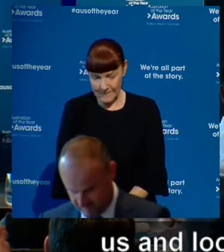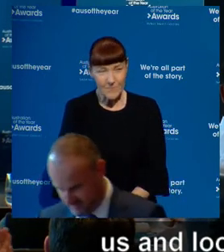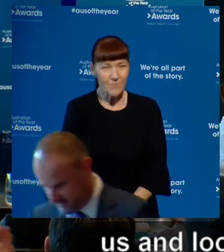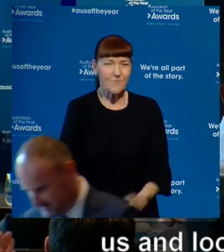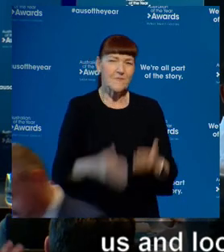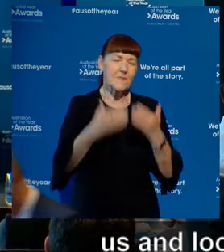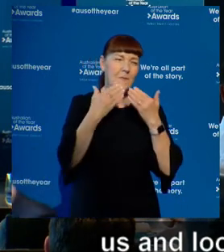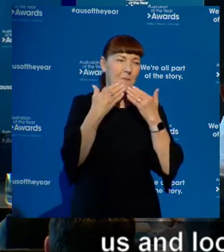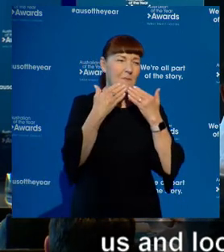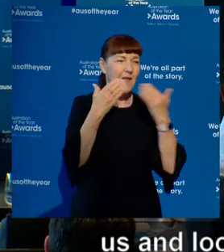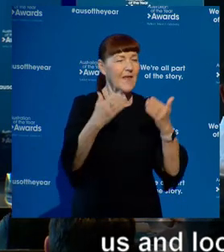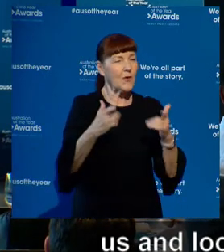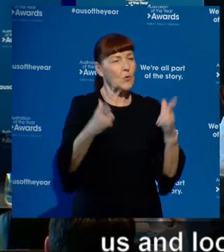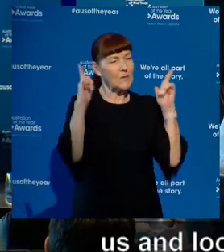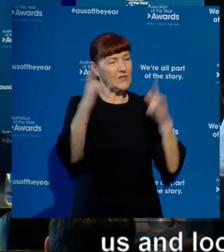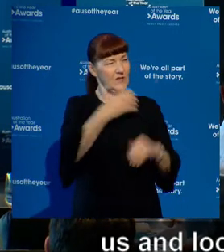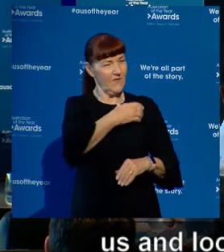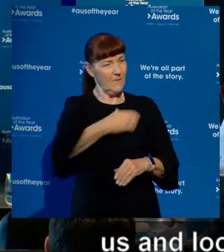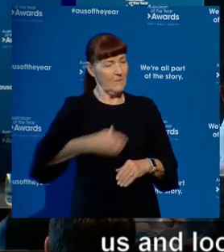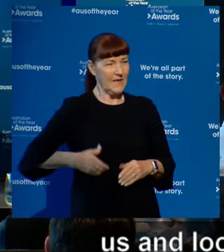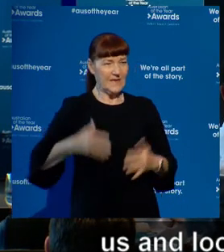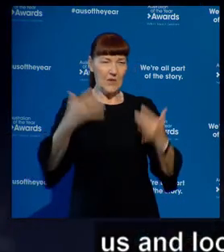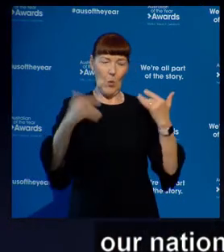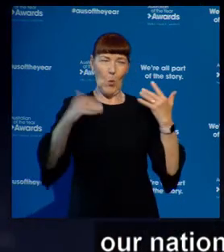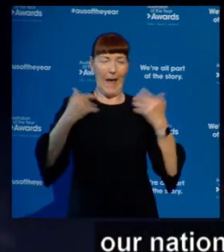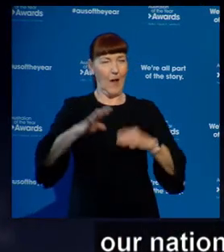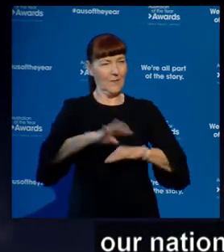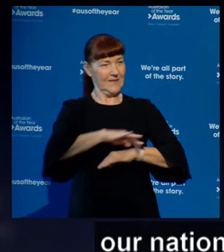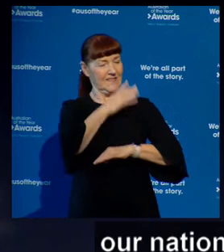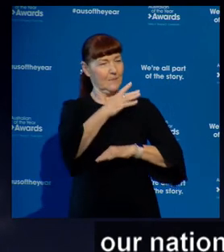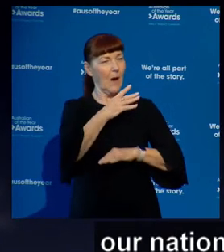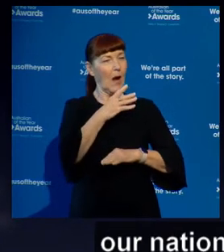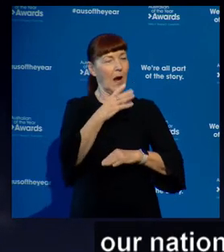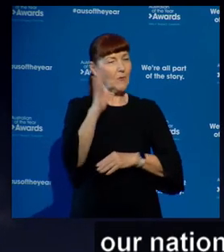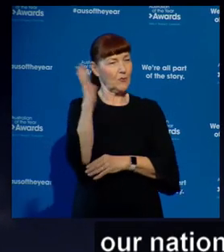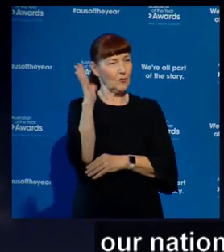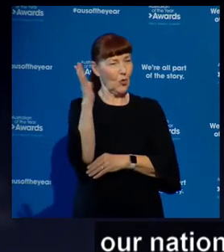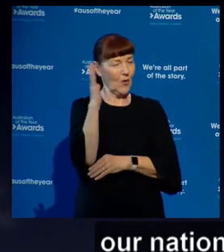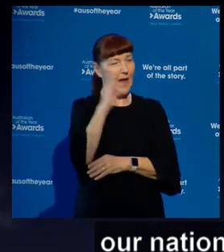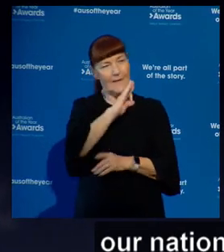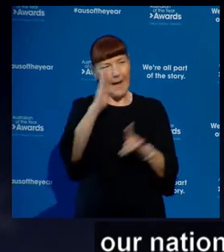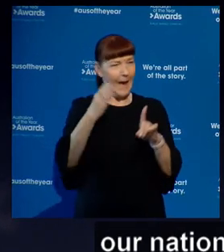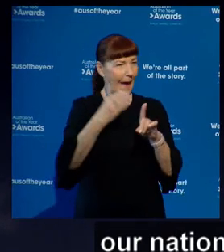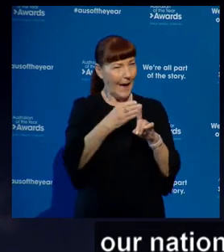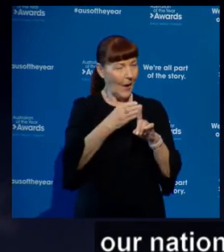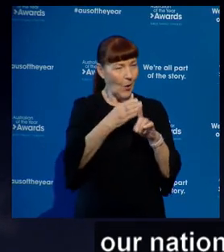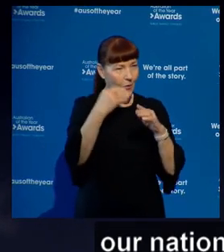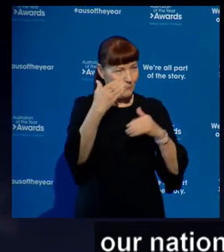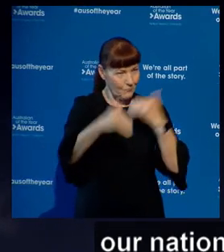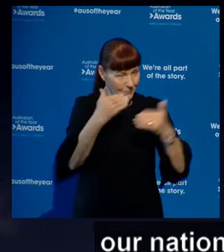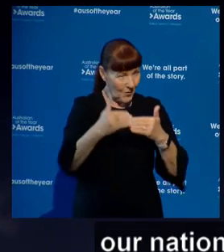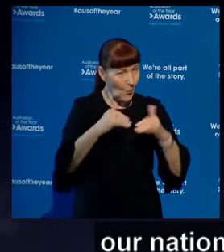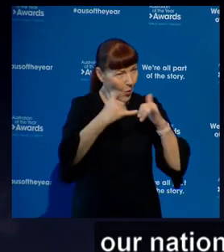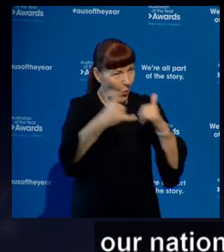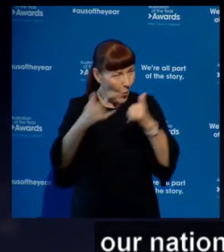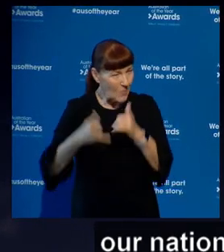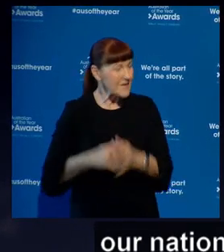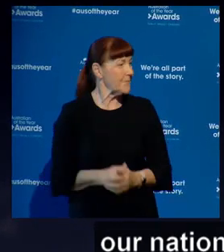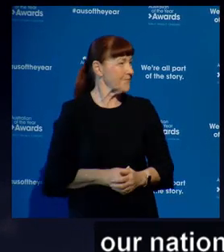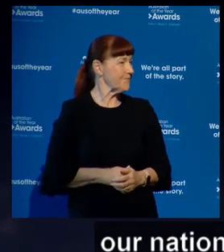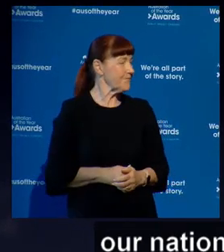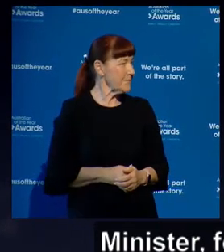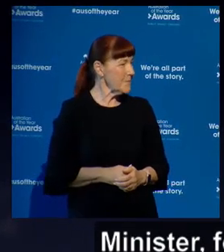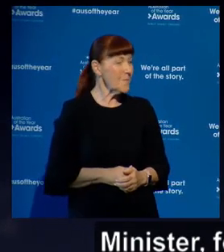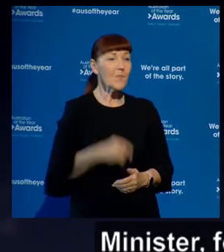Thank you so much, Chief Minister, for your inspiring words this evening. Now it's down to business. Our first